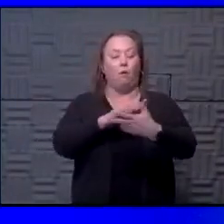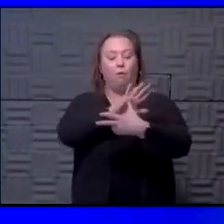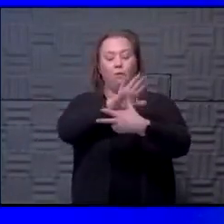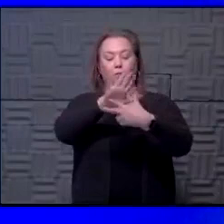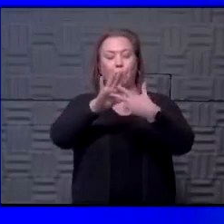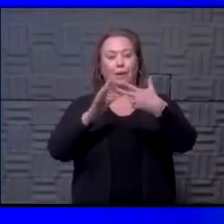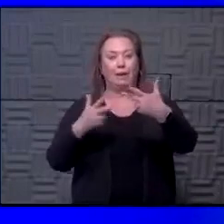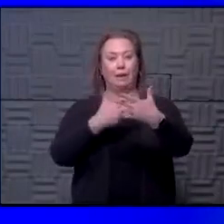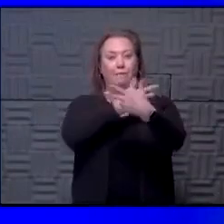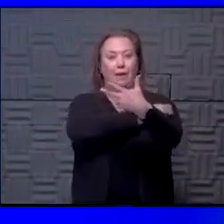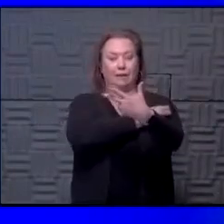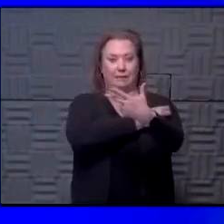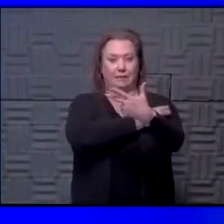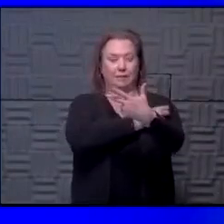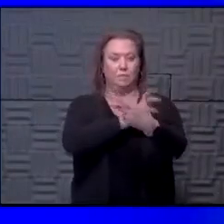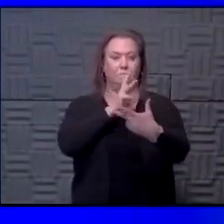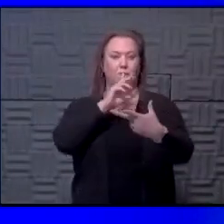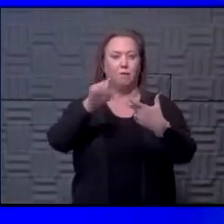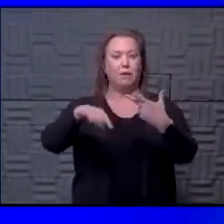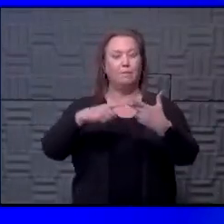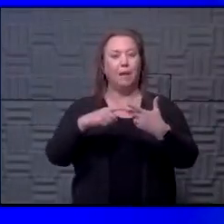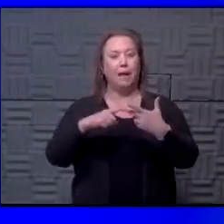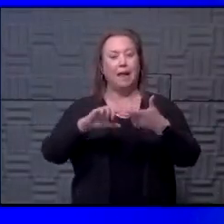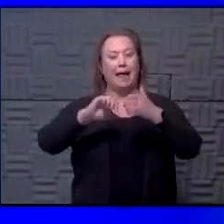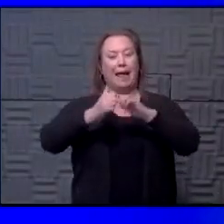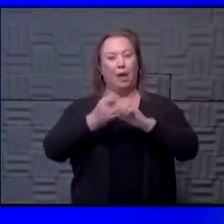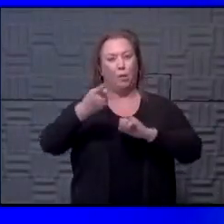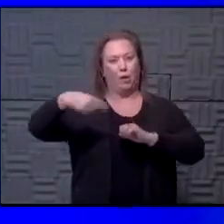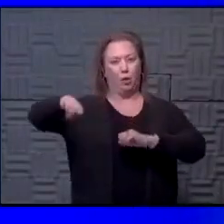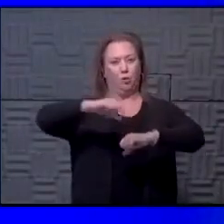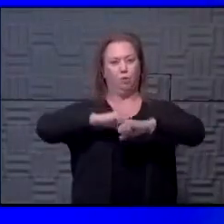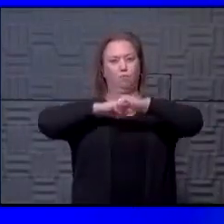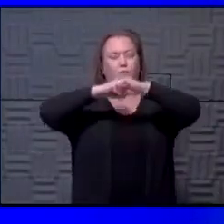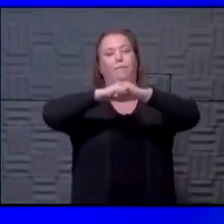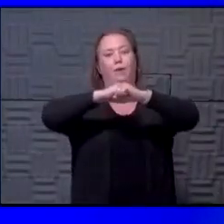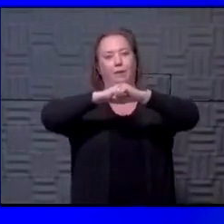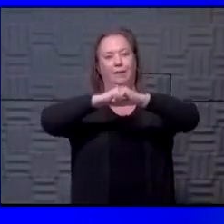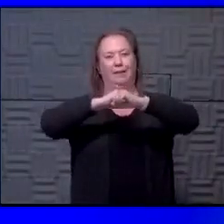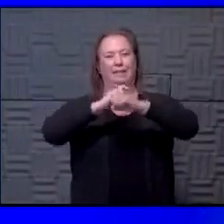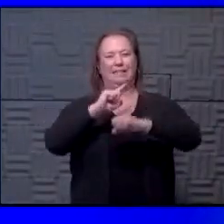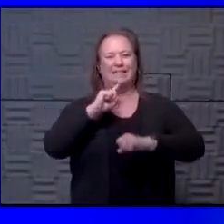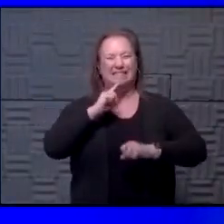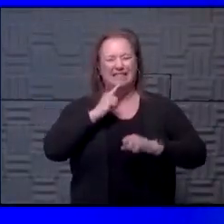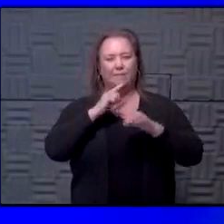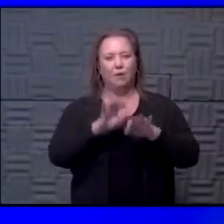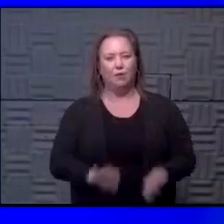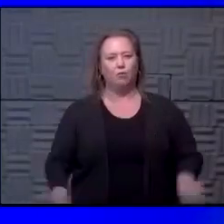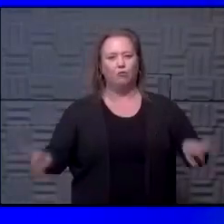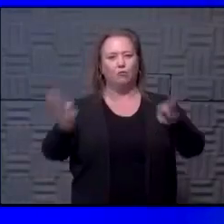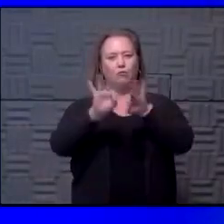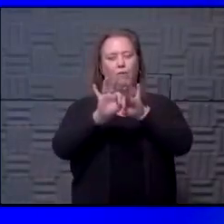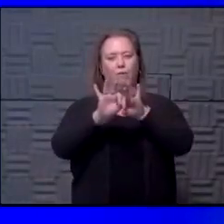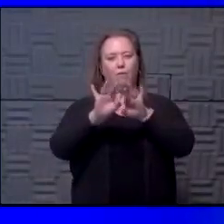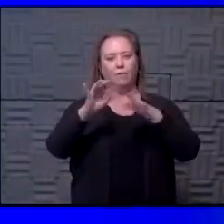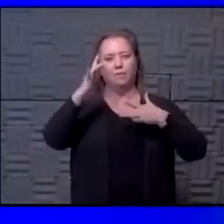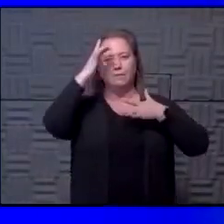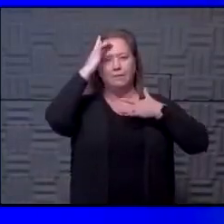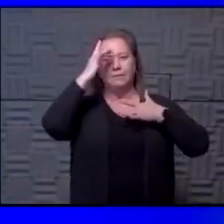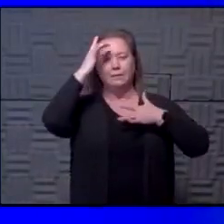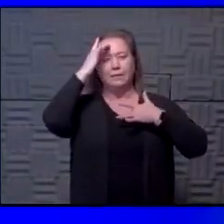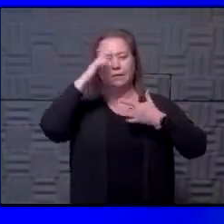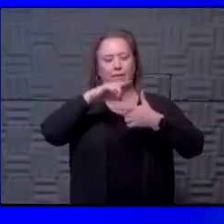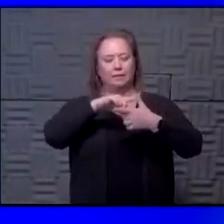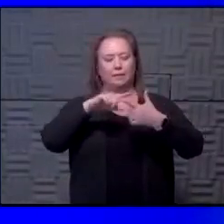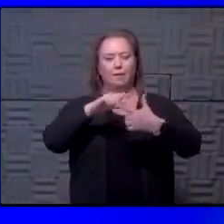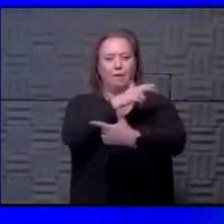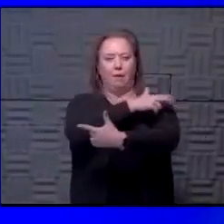vaccines, have moved into basically how can you prevent severe critical disease, hospitalization, and death. And all 3 of